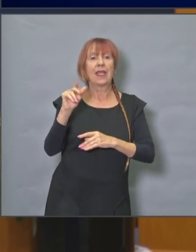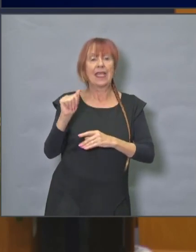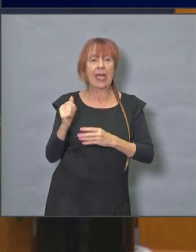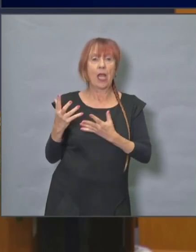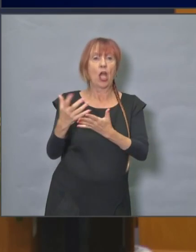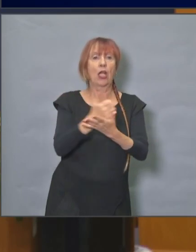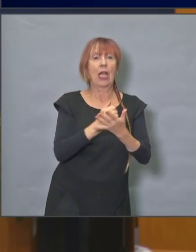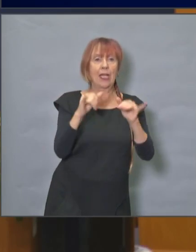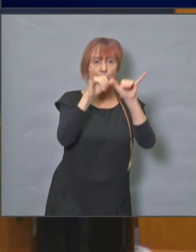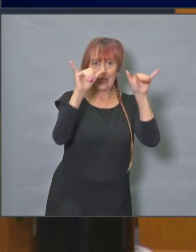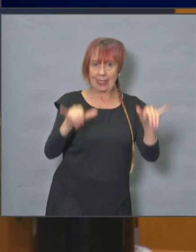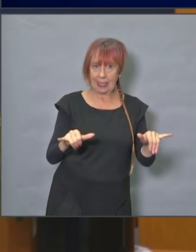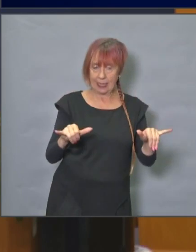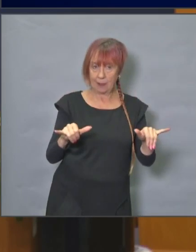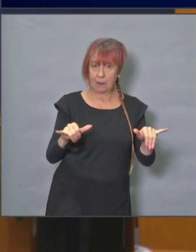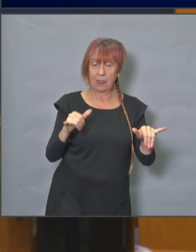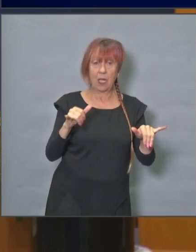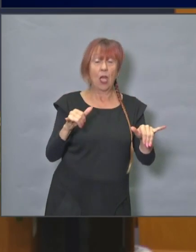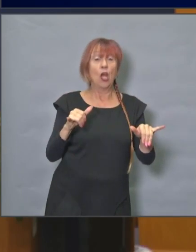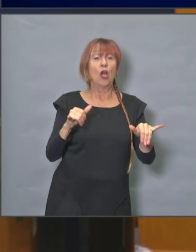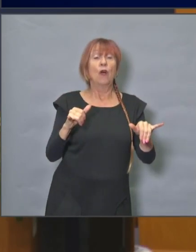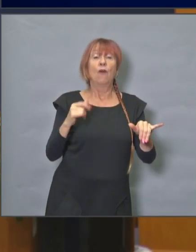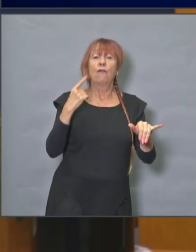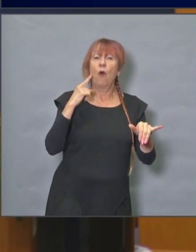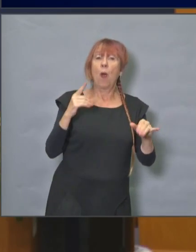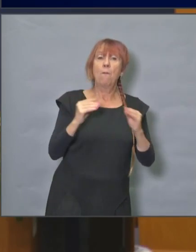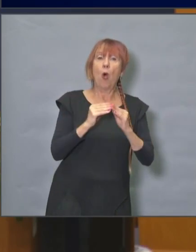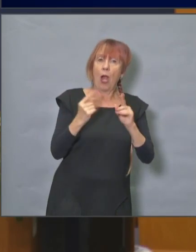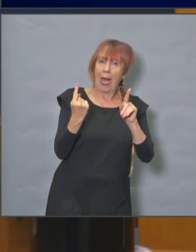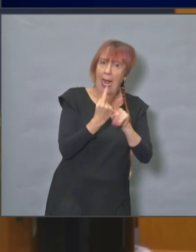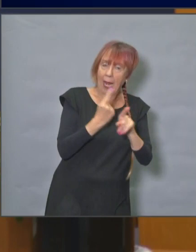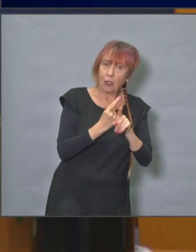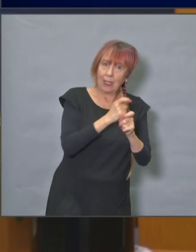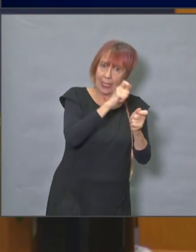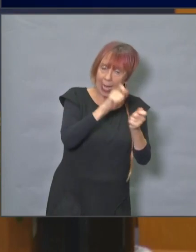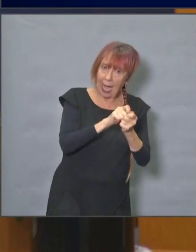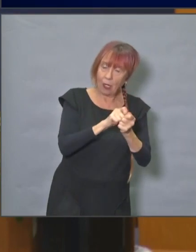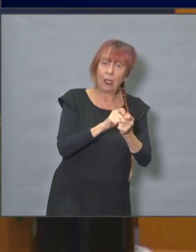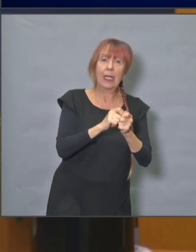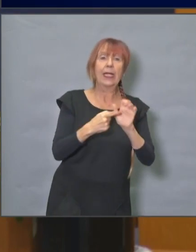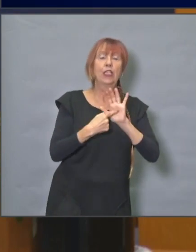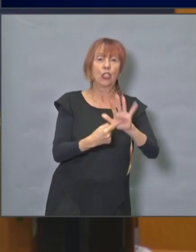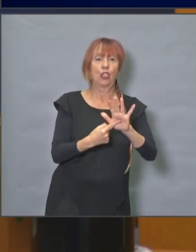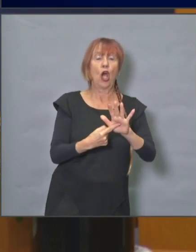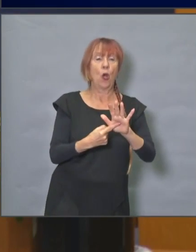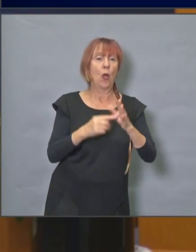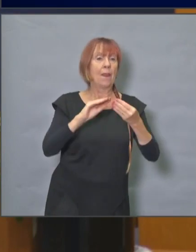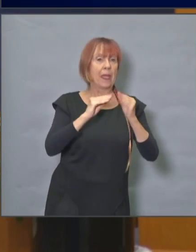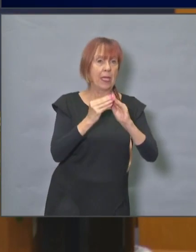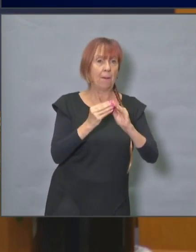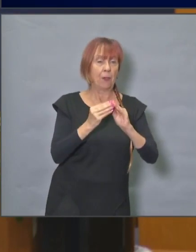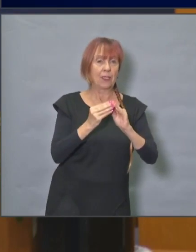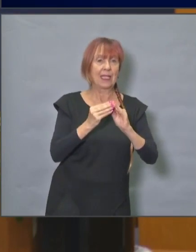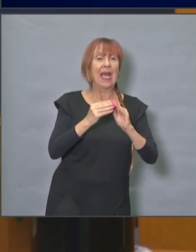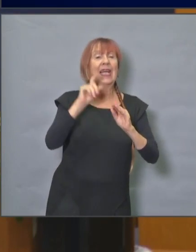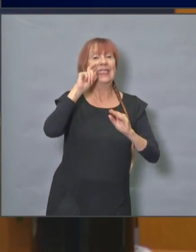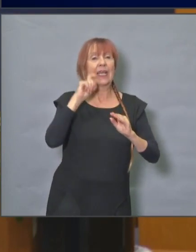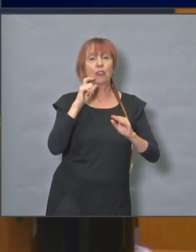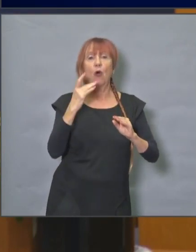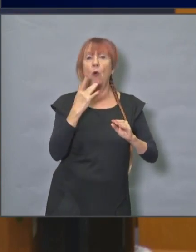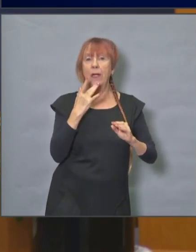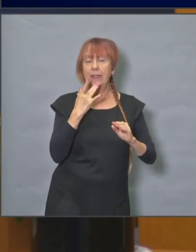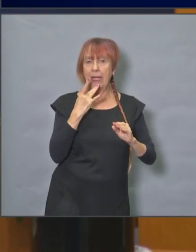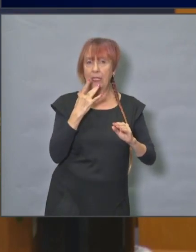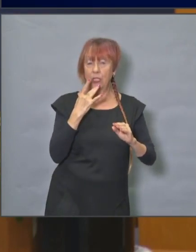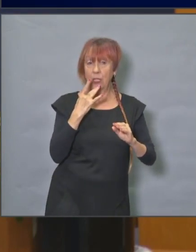accurately reflect information about sexual orientation. Once we have better information, of course, we agree